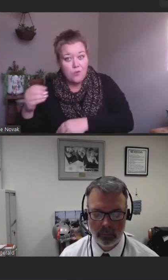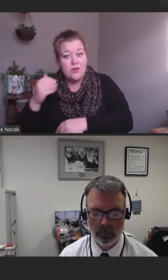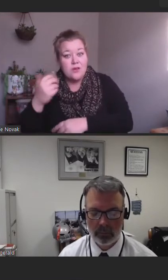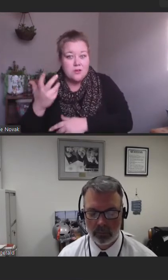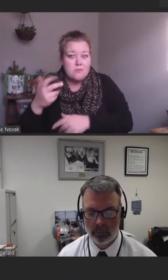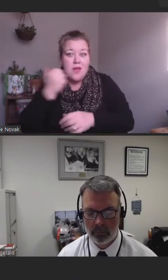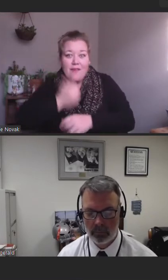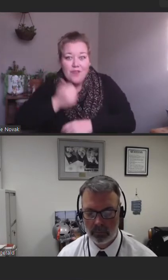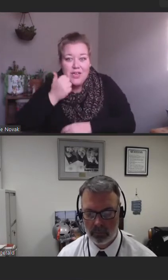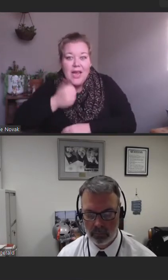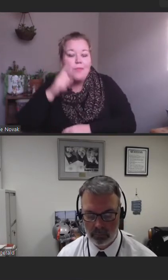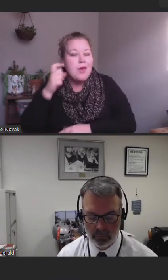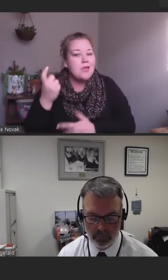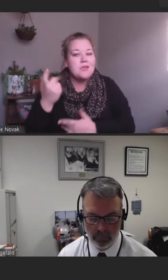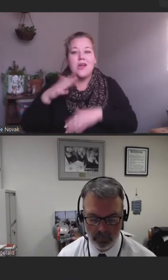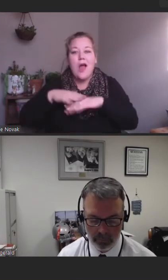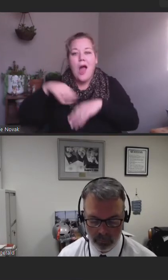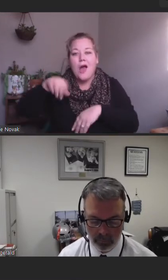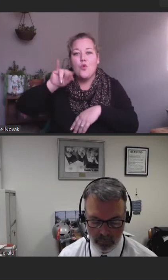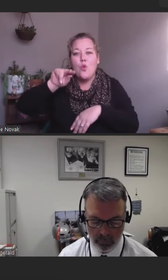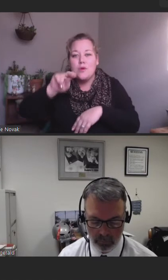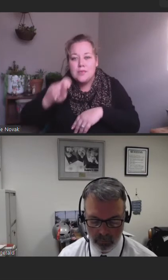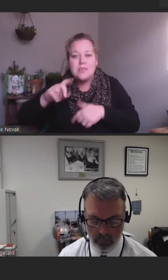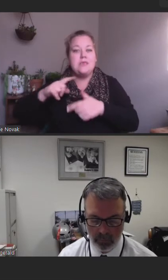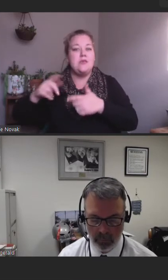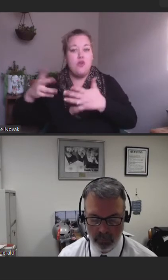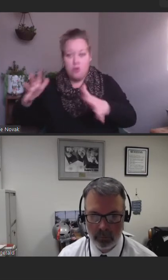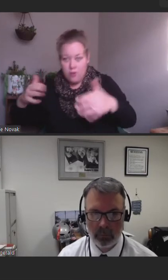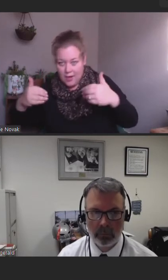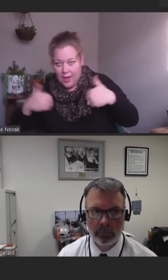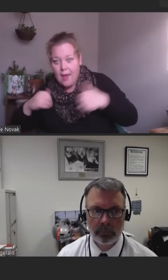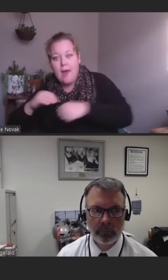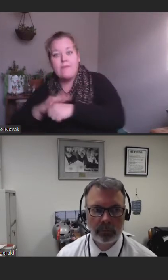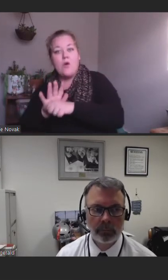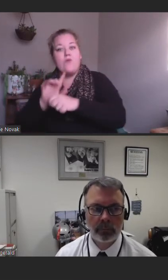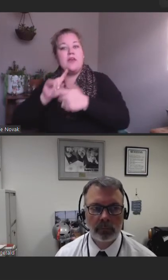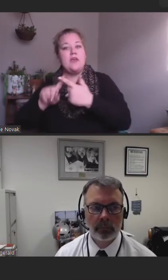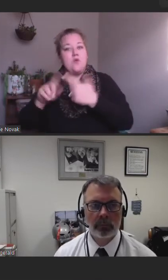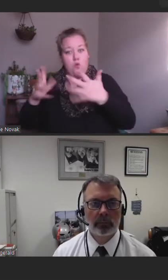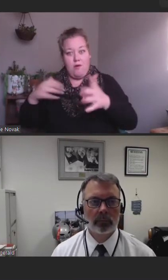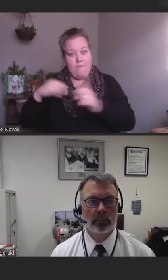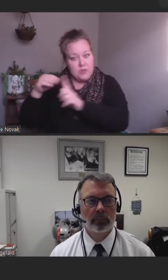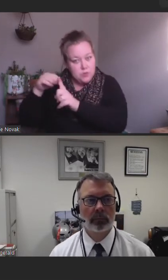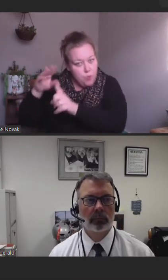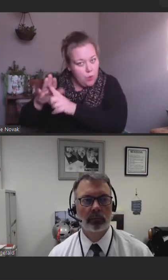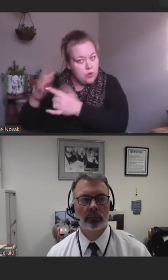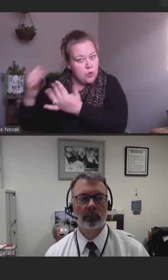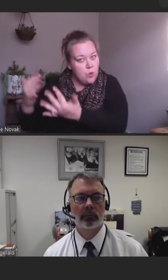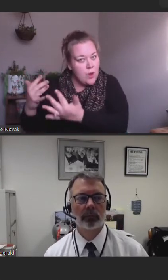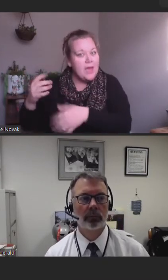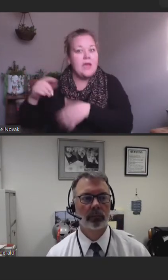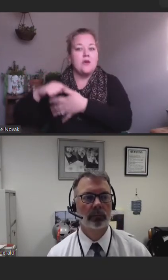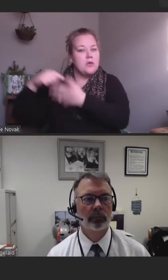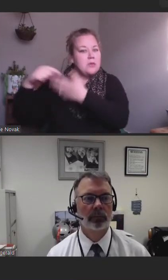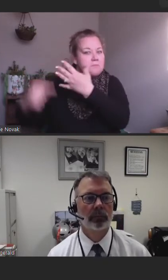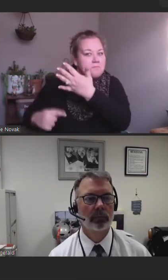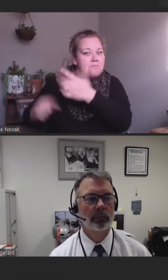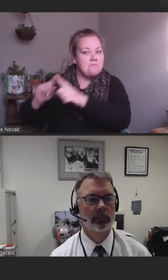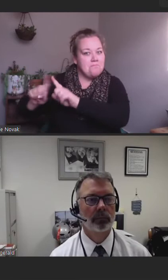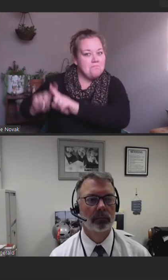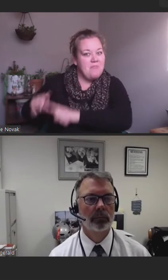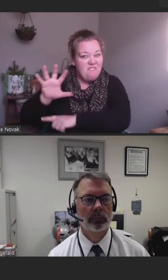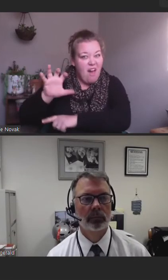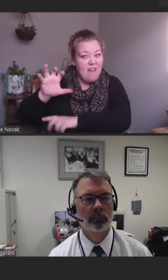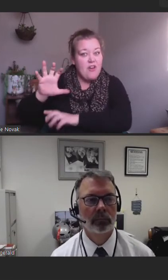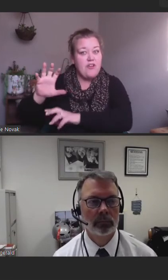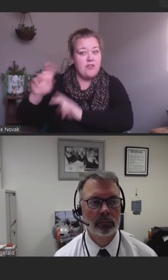tested, out with the disease, or having to care for family members who are. These are unsustainable numbers. And it's